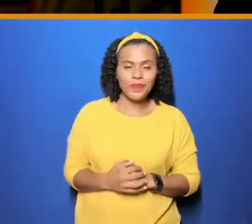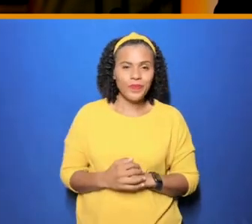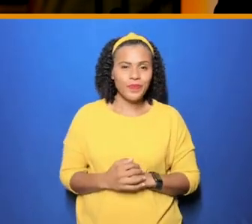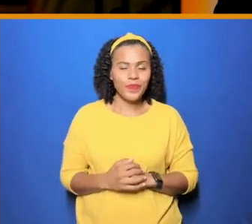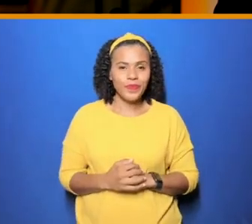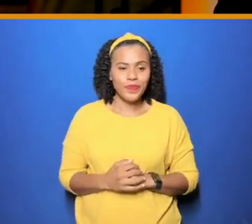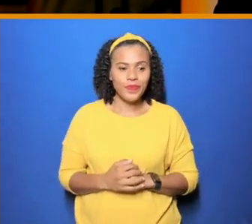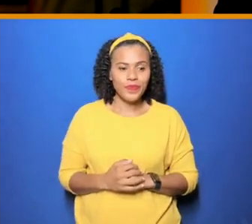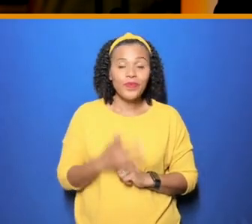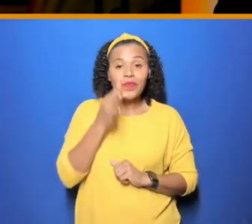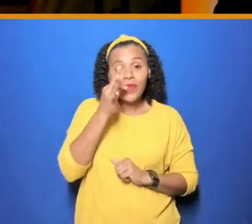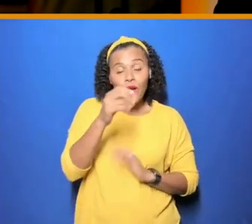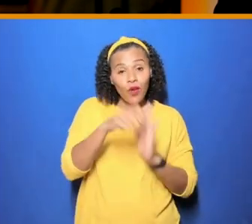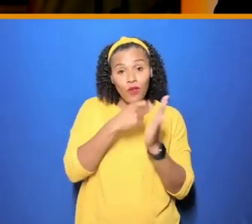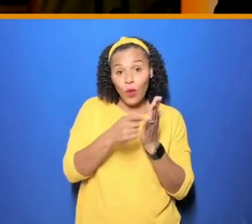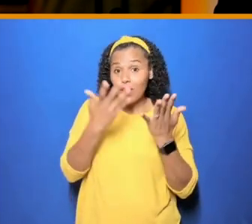I can ask you to vote on those now.